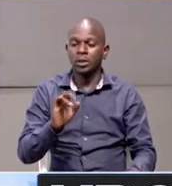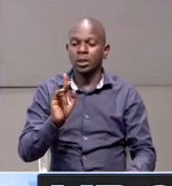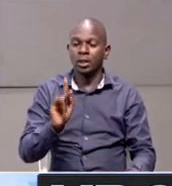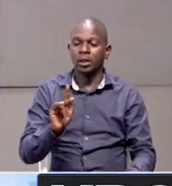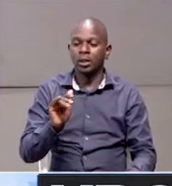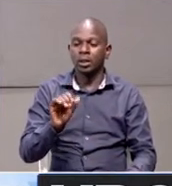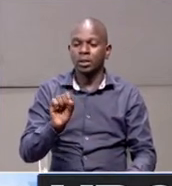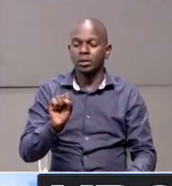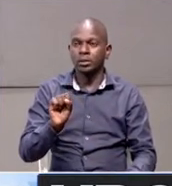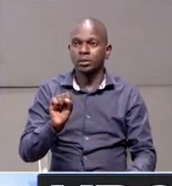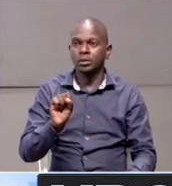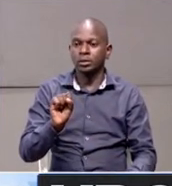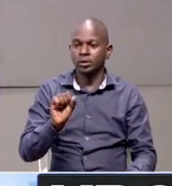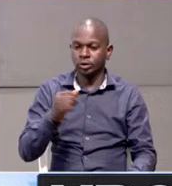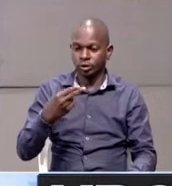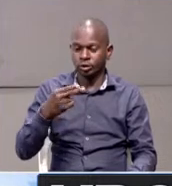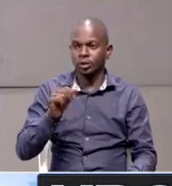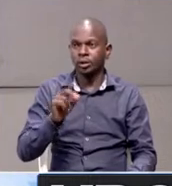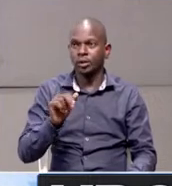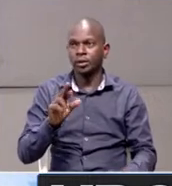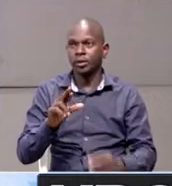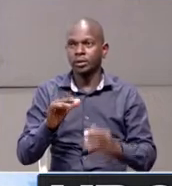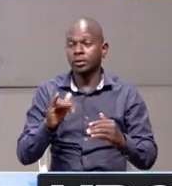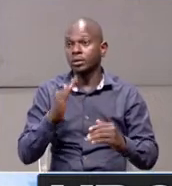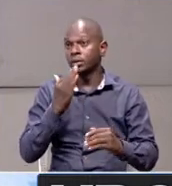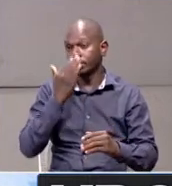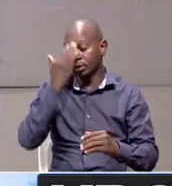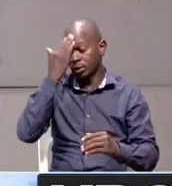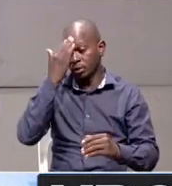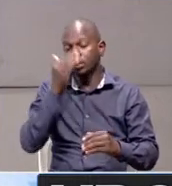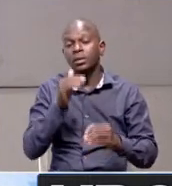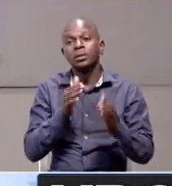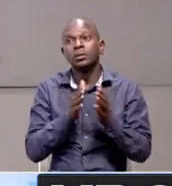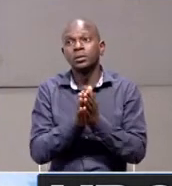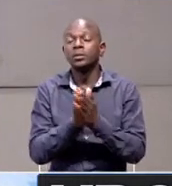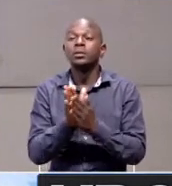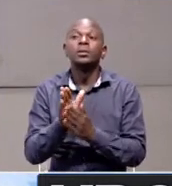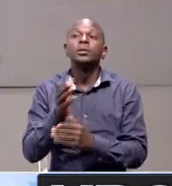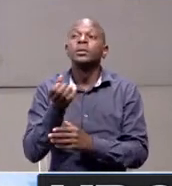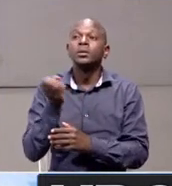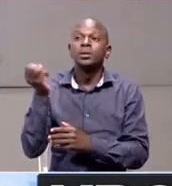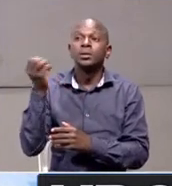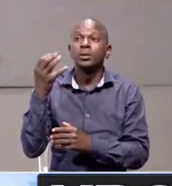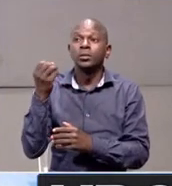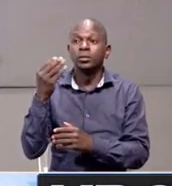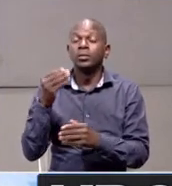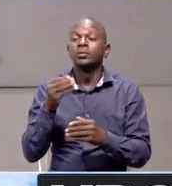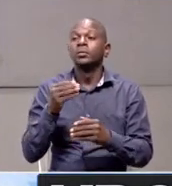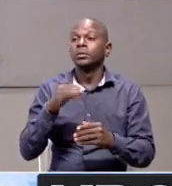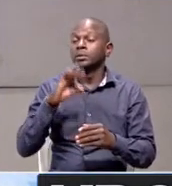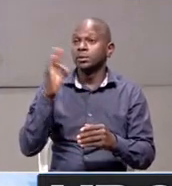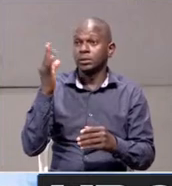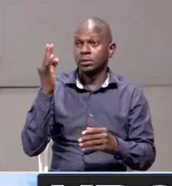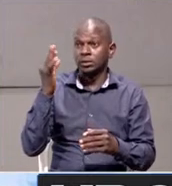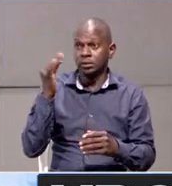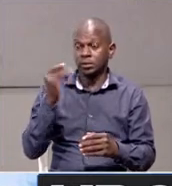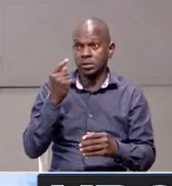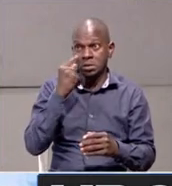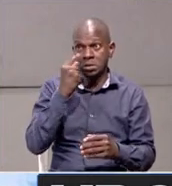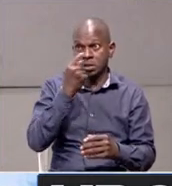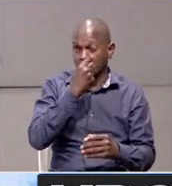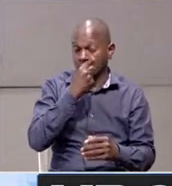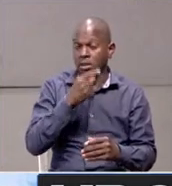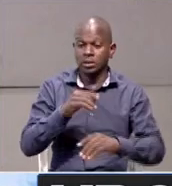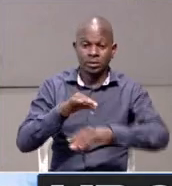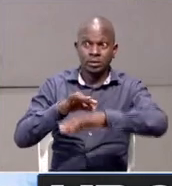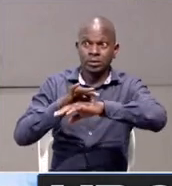South, Mbare District Dr. Ruth Ampari, has highlighted that yellow fever is a disease characterized by a yellowing of the